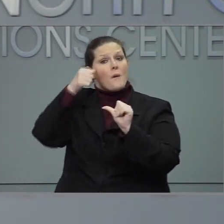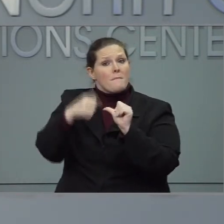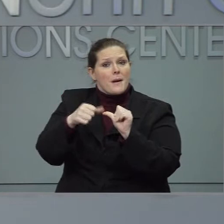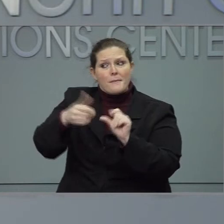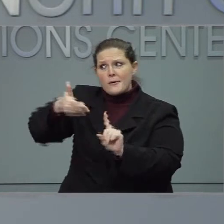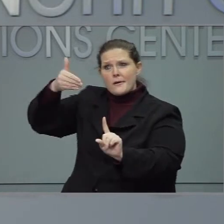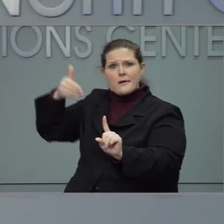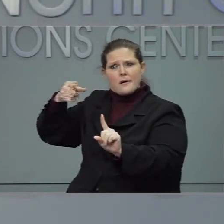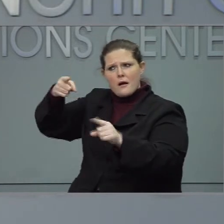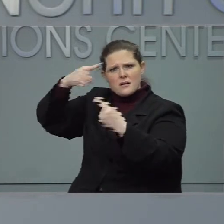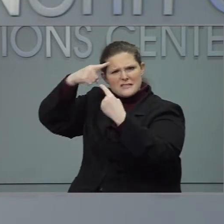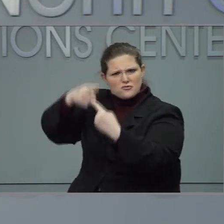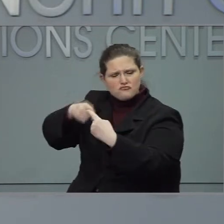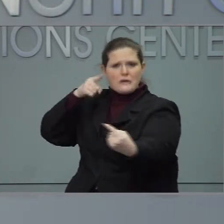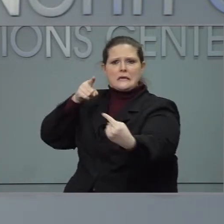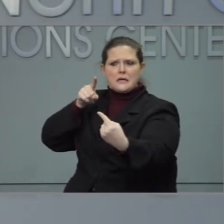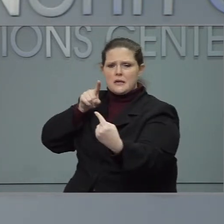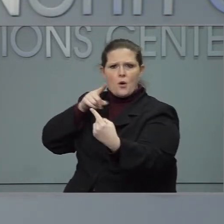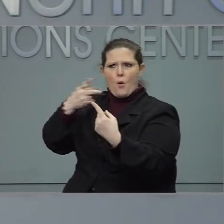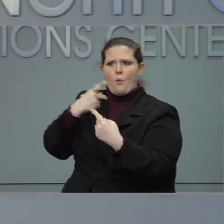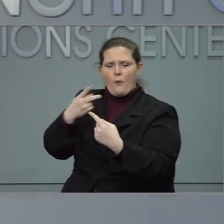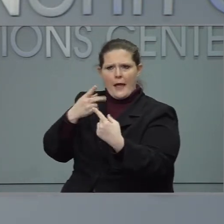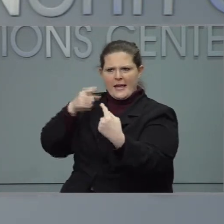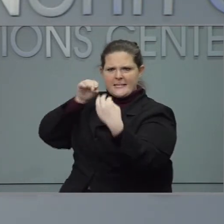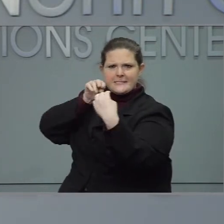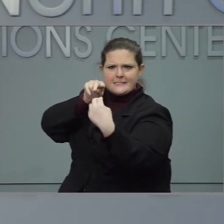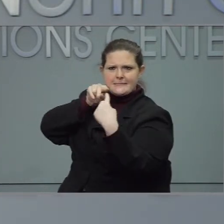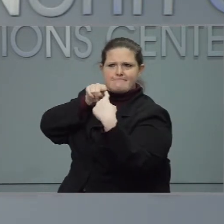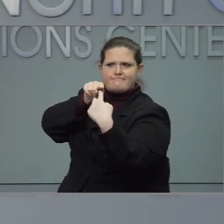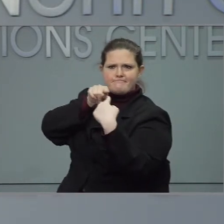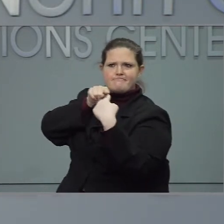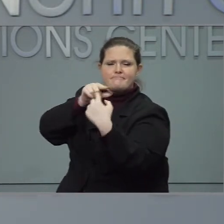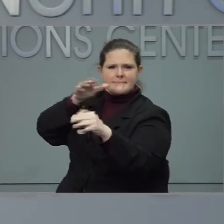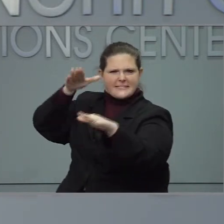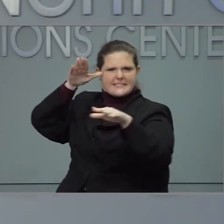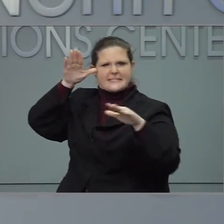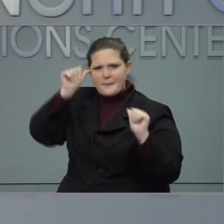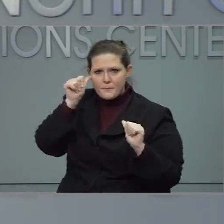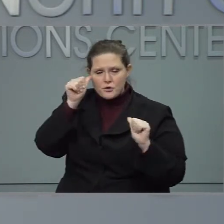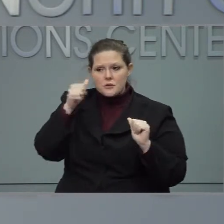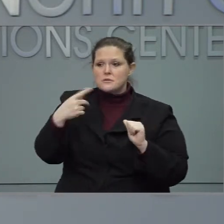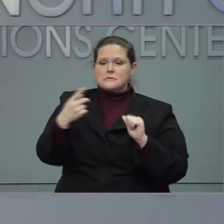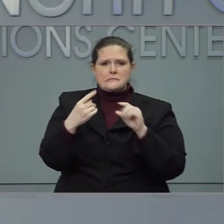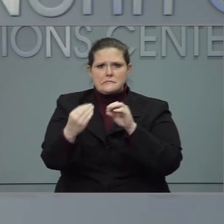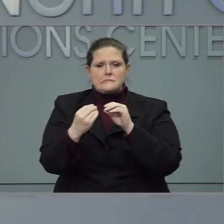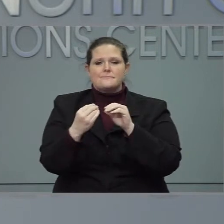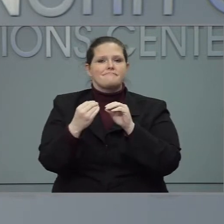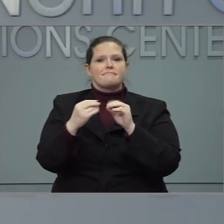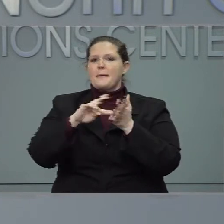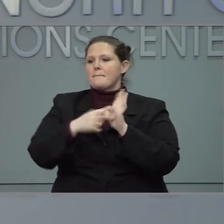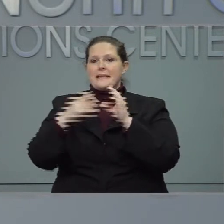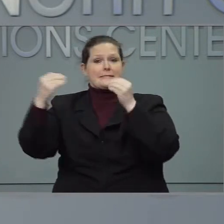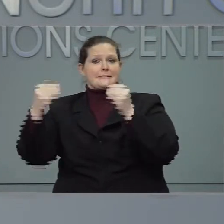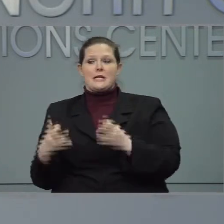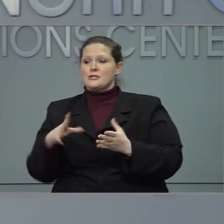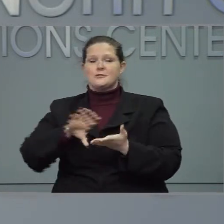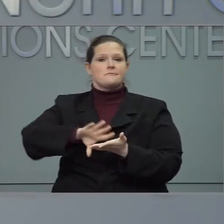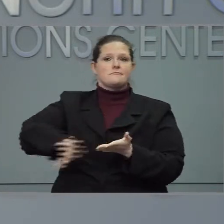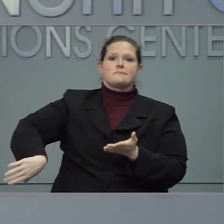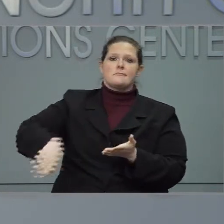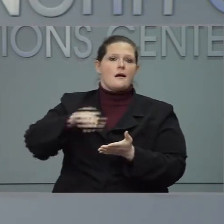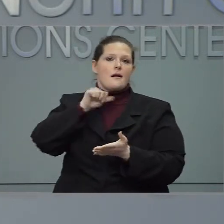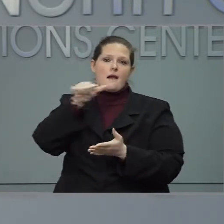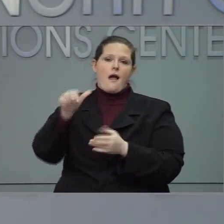had. That means our teachers and principals, our non-certified public school staff, our community